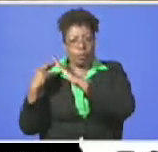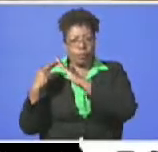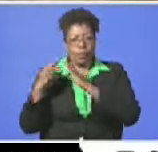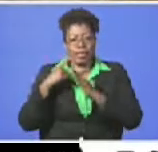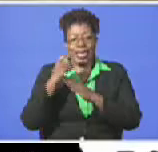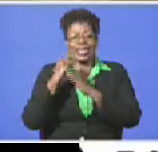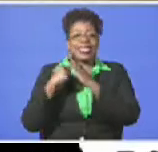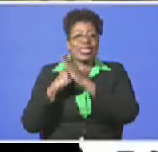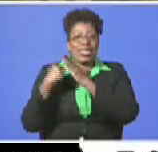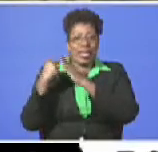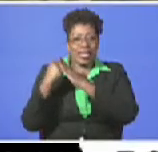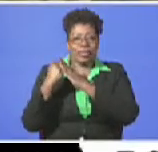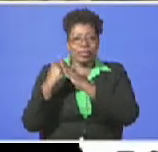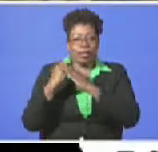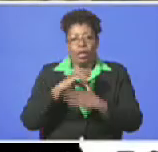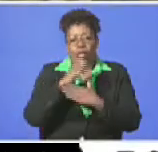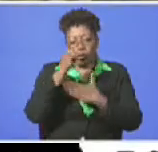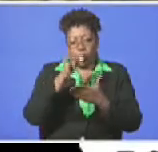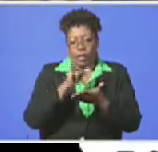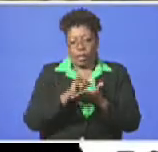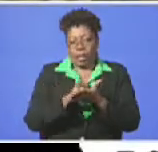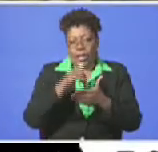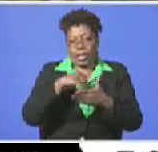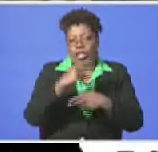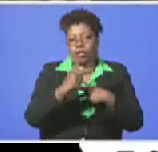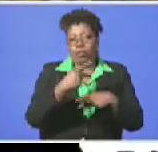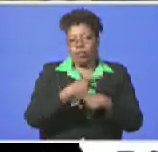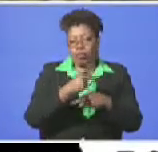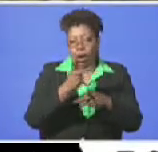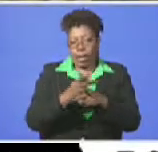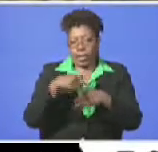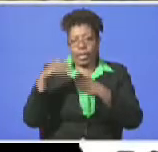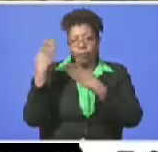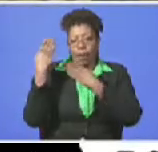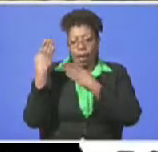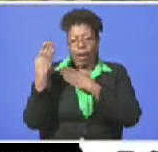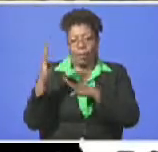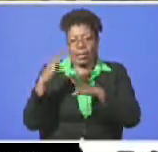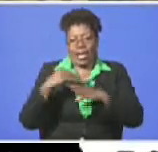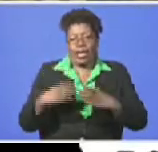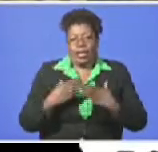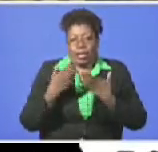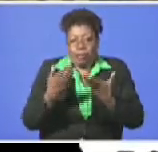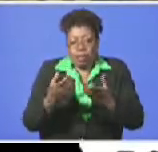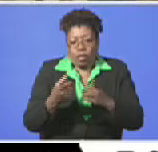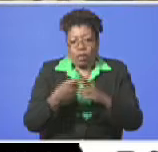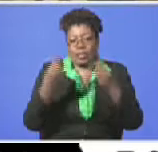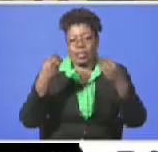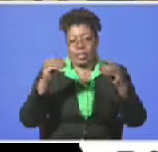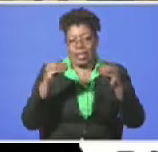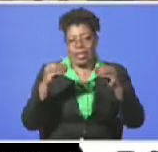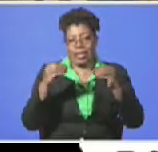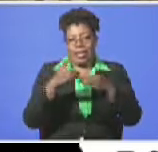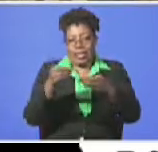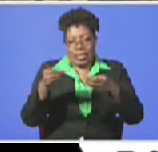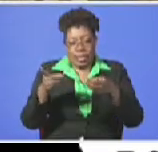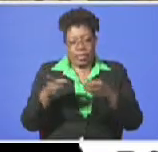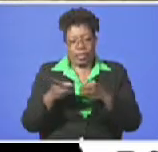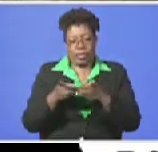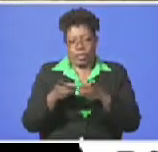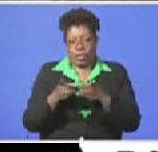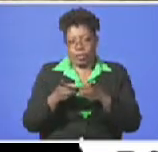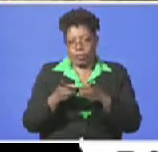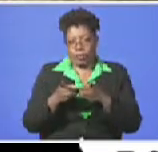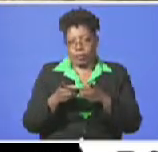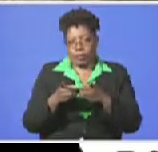Sandals Resorts is confident in its products in the Bahamas, and the unwavering commitment to selling the destination will continue to be